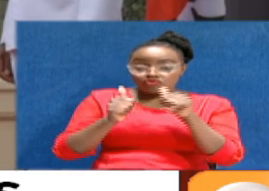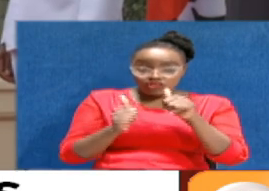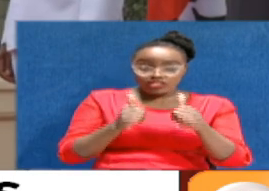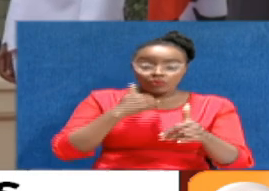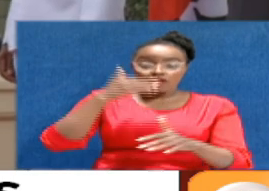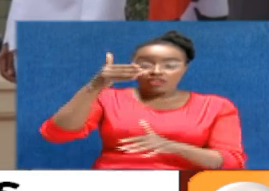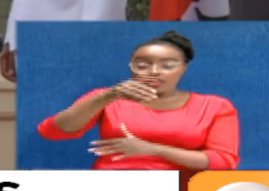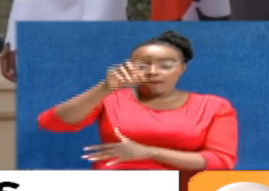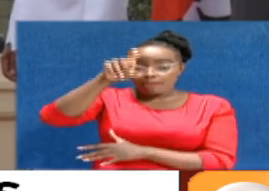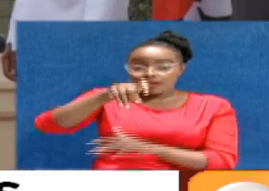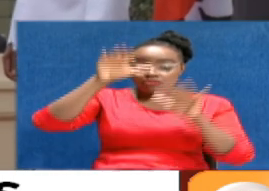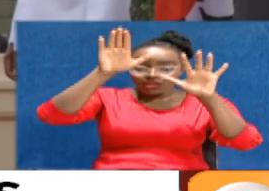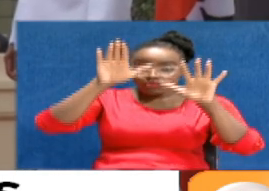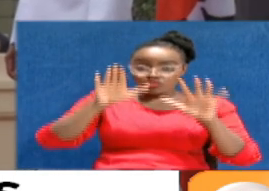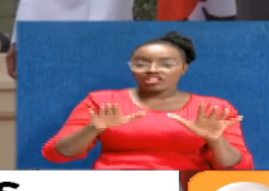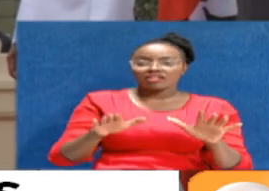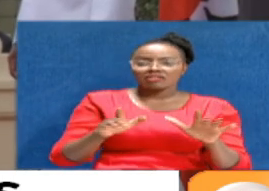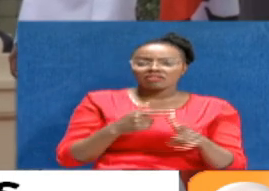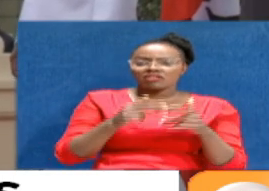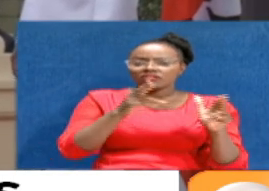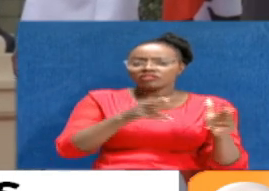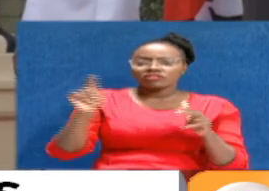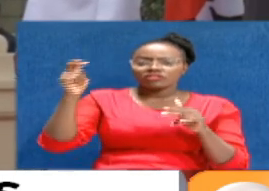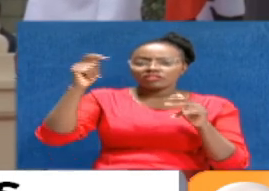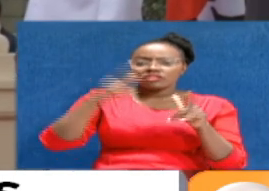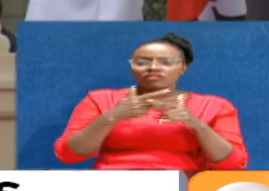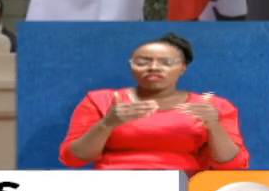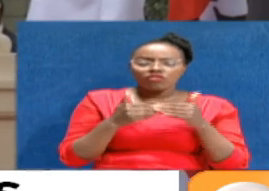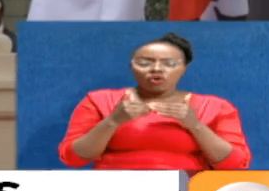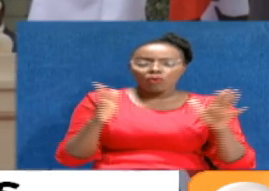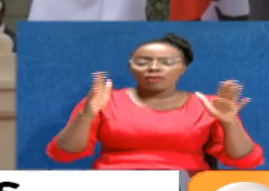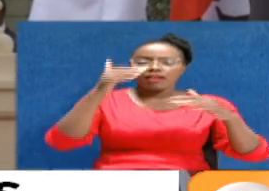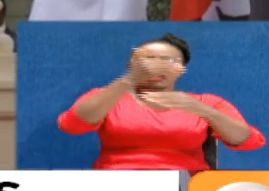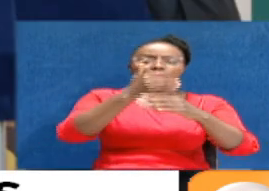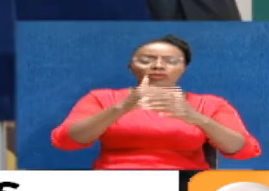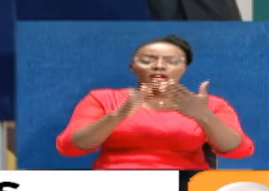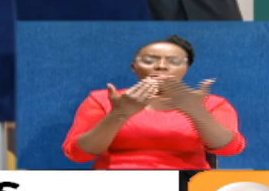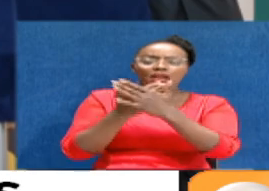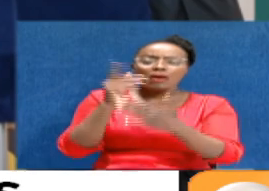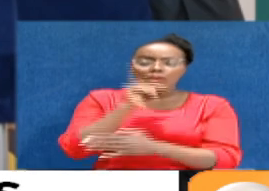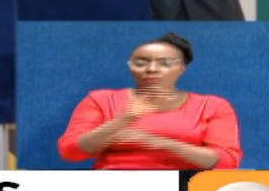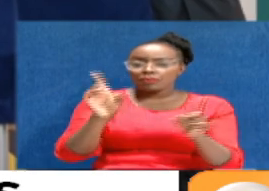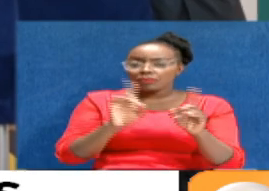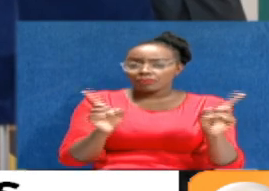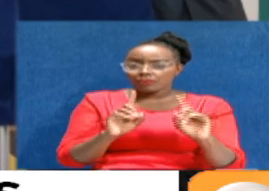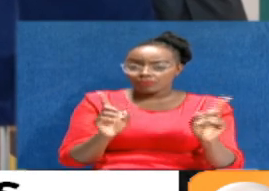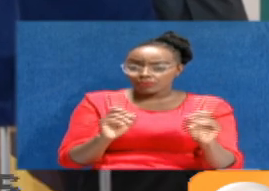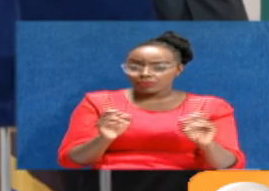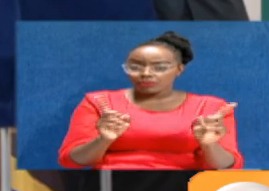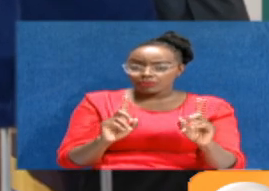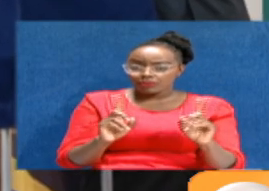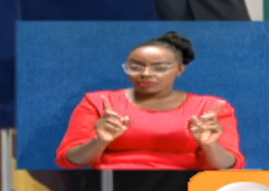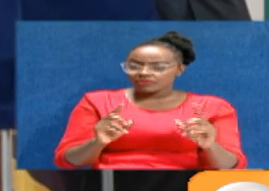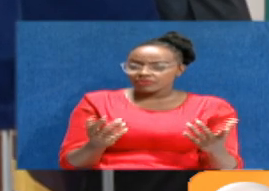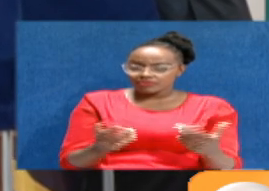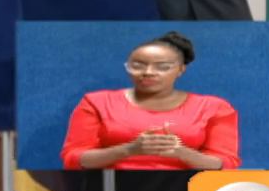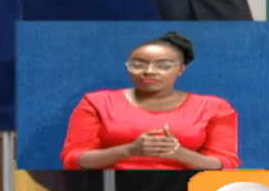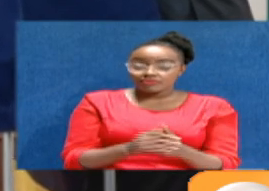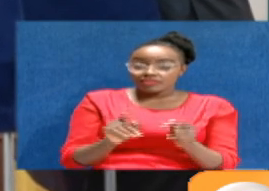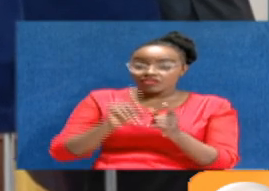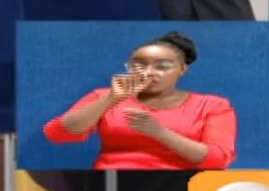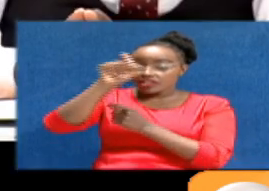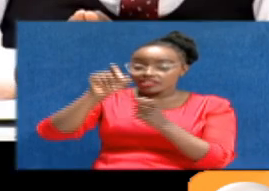engagement will be put on the table. So it's not the usual Kenyan way of fungua get tumefika. No, it's not. there'll be